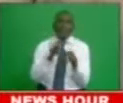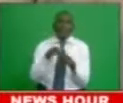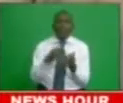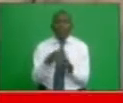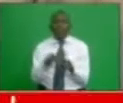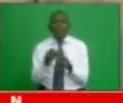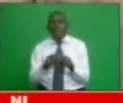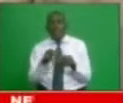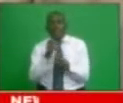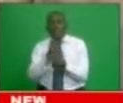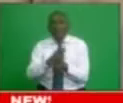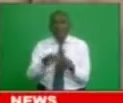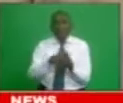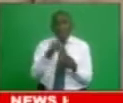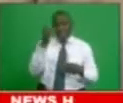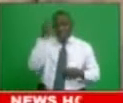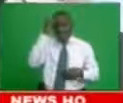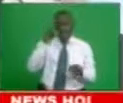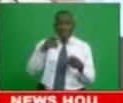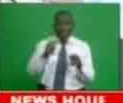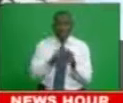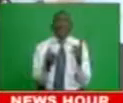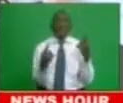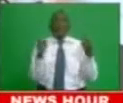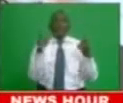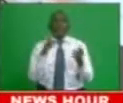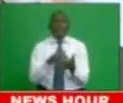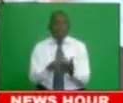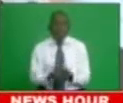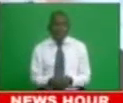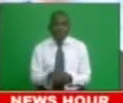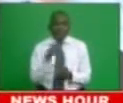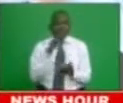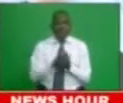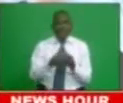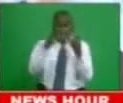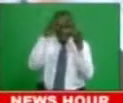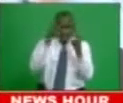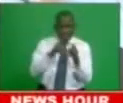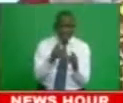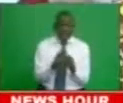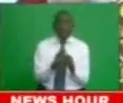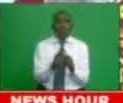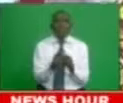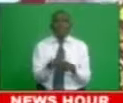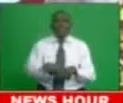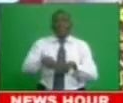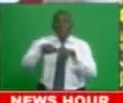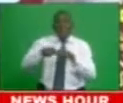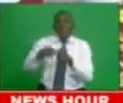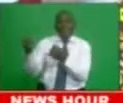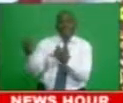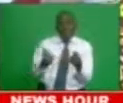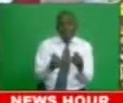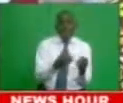also contain the disease in the event of any further outbreak. He said the decision to temporarily ban the import